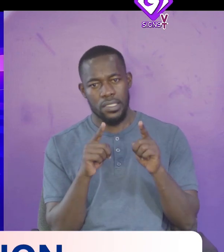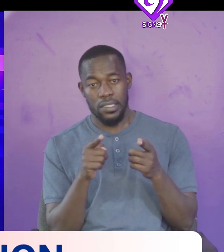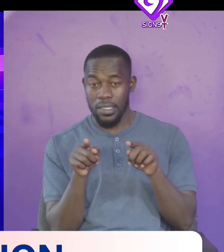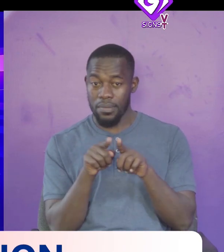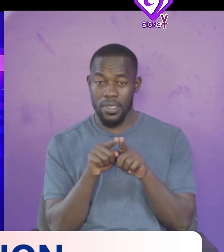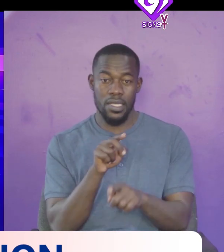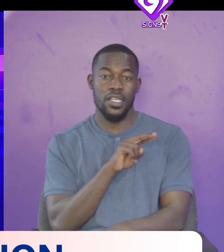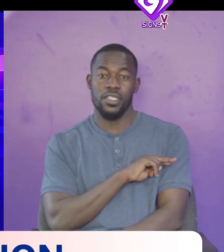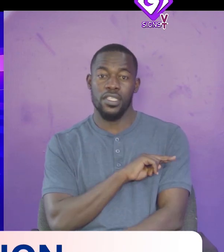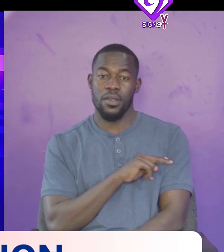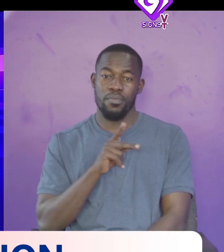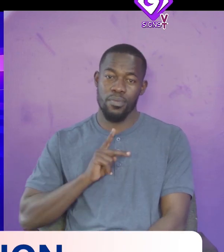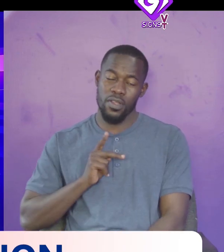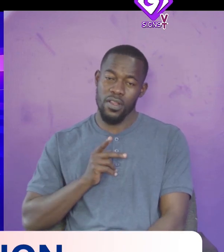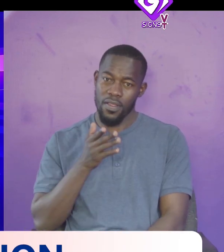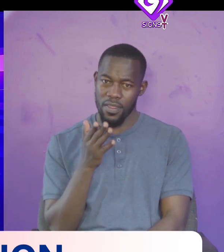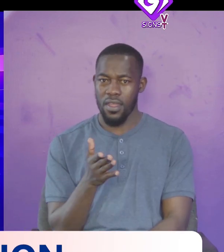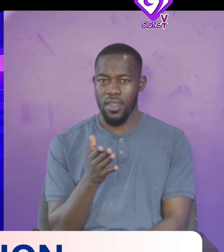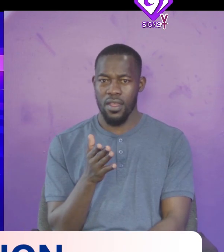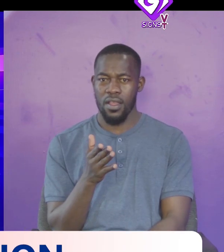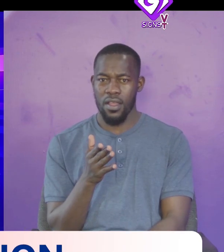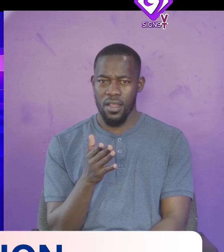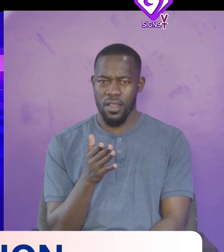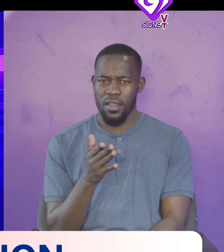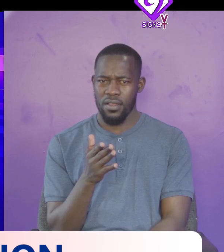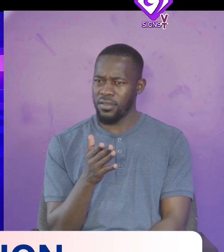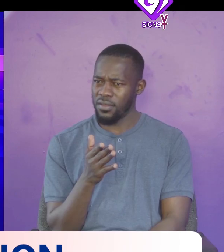there, captured for fraud. What are fraud people doing